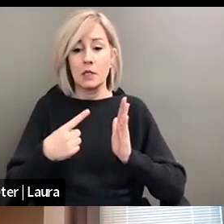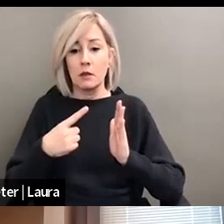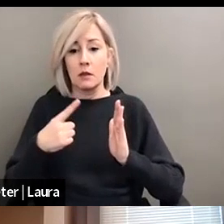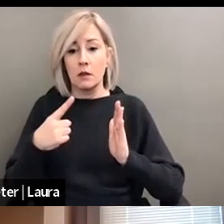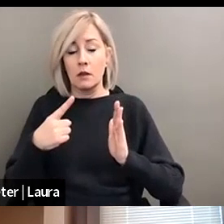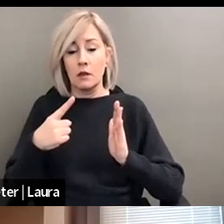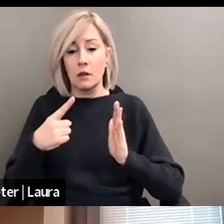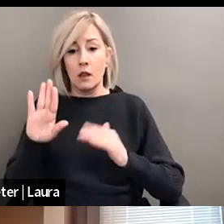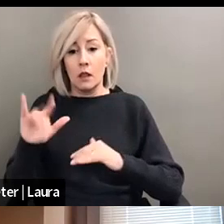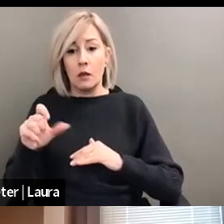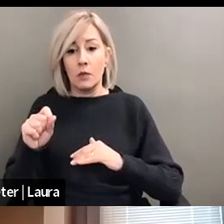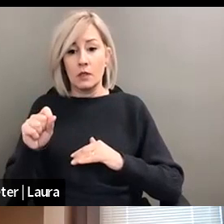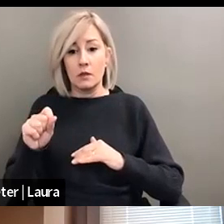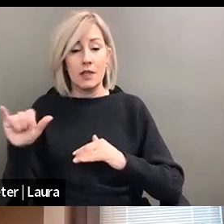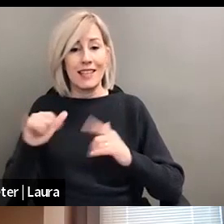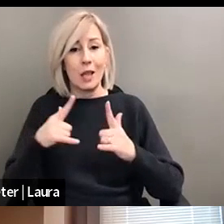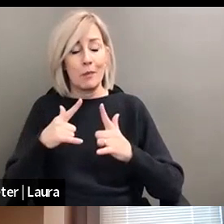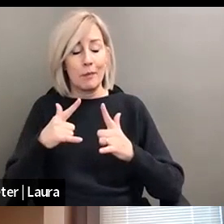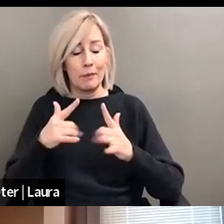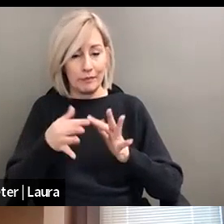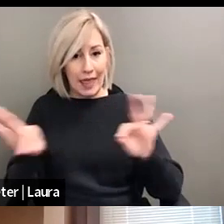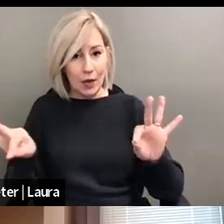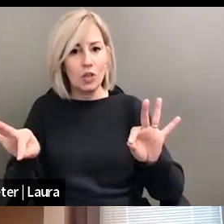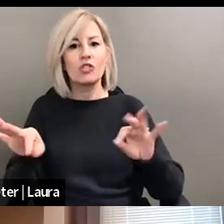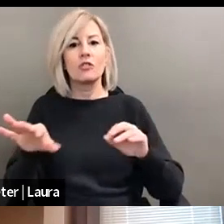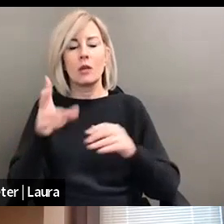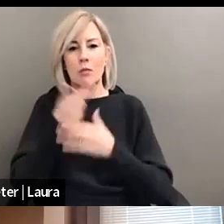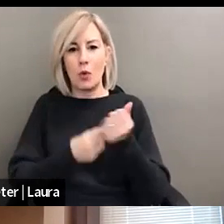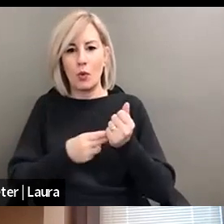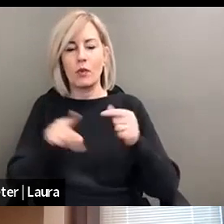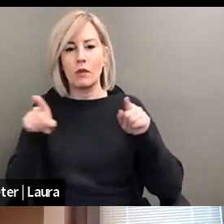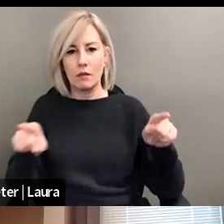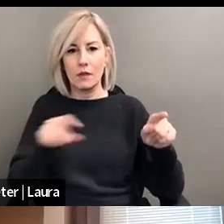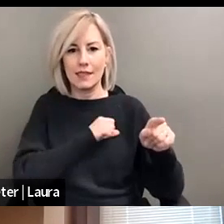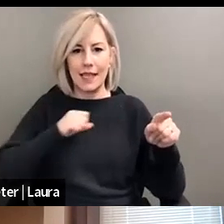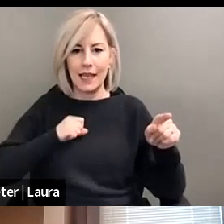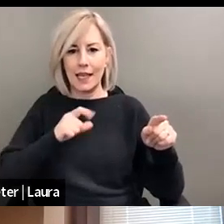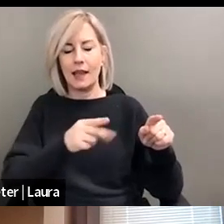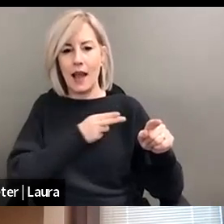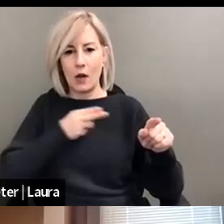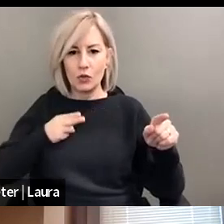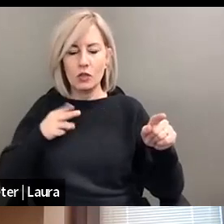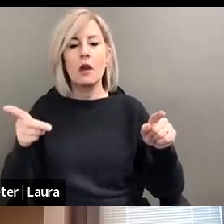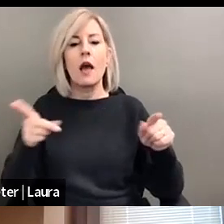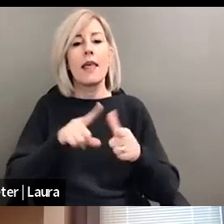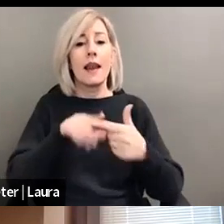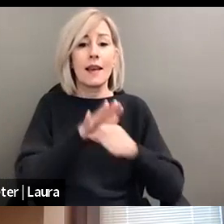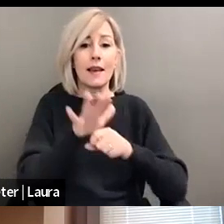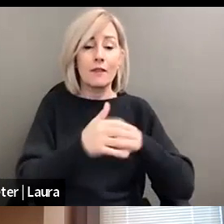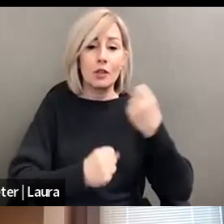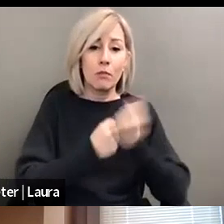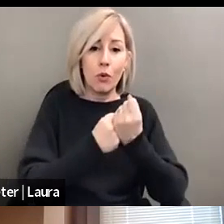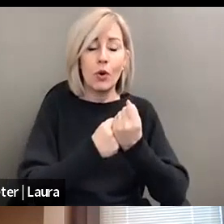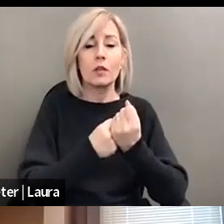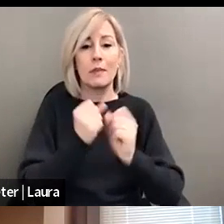bills that are the same language in both chambers. And then you need to have people enough support behind it to get it